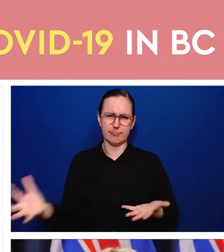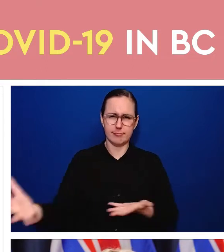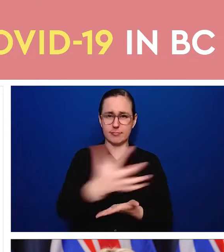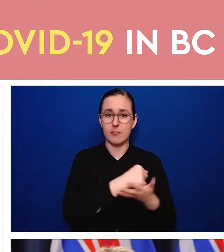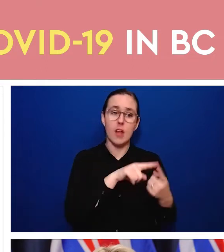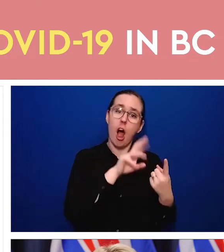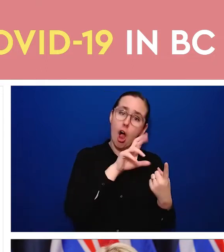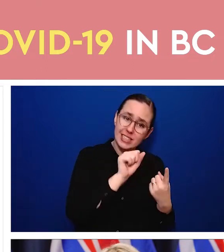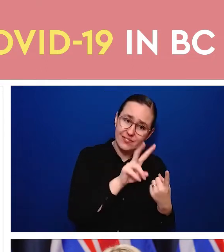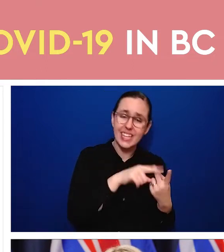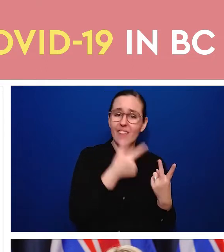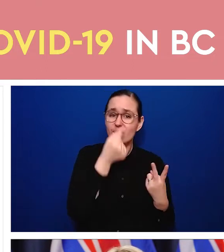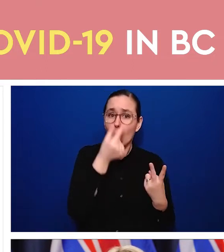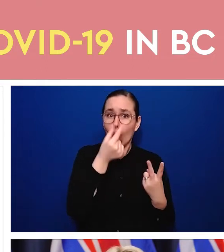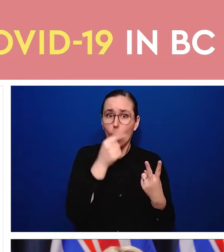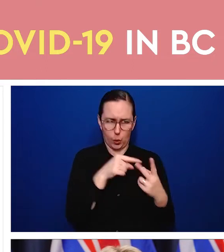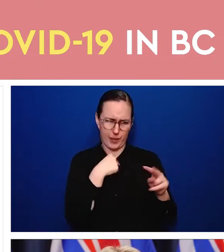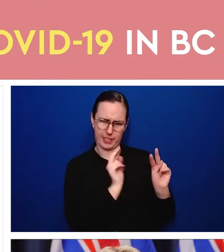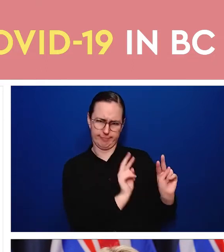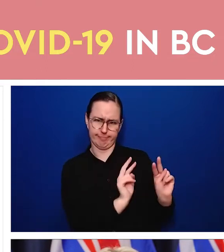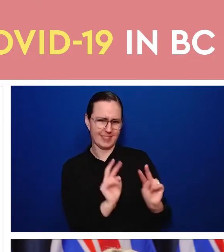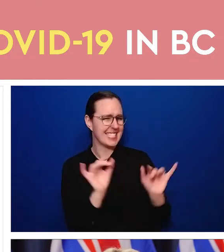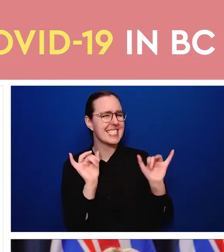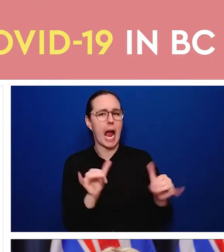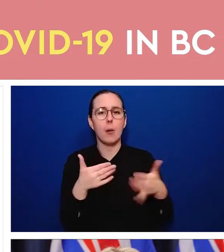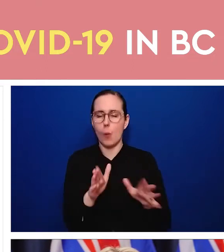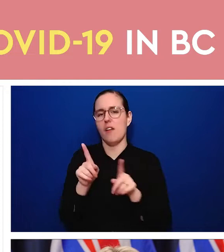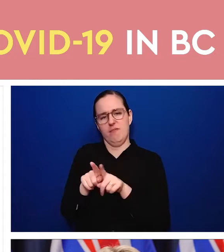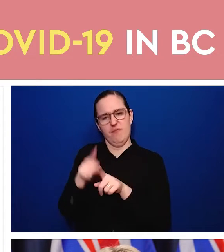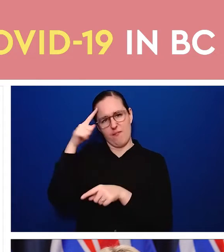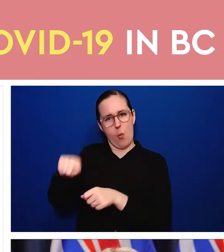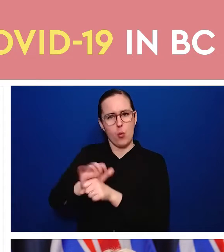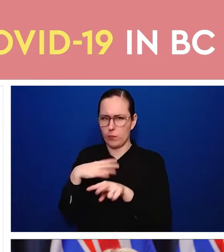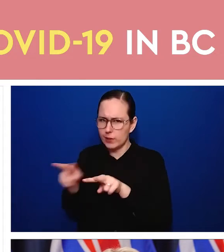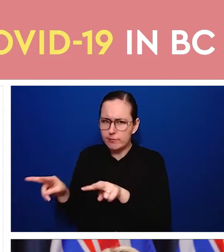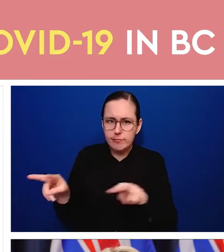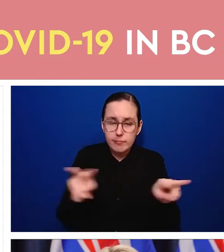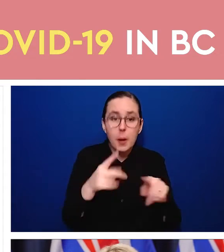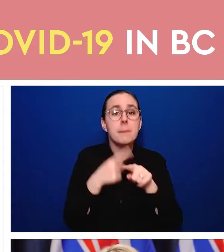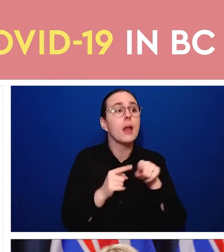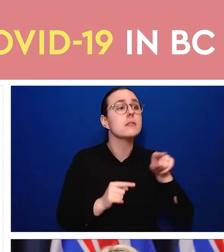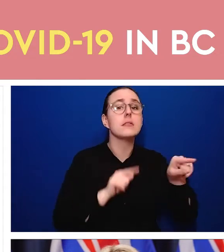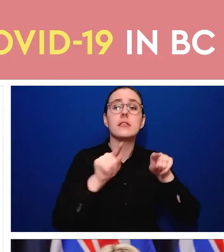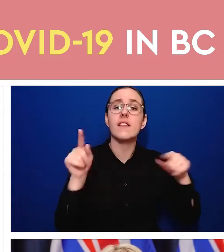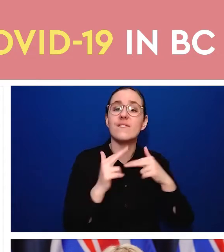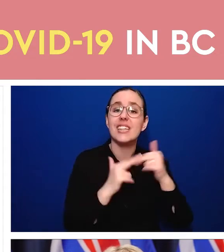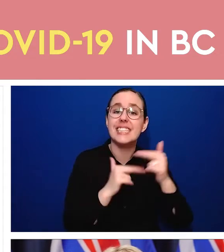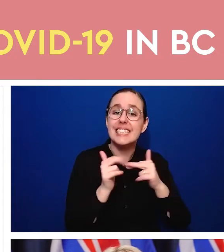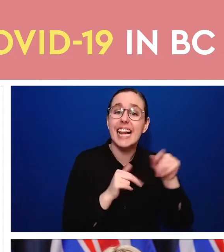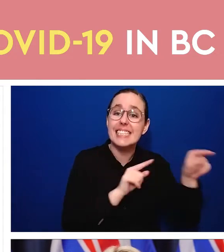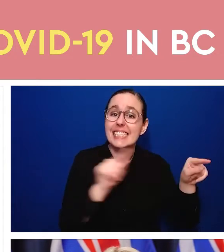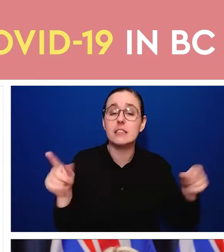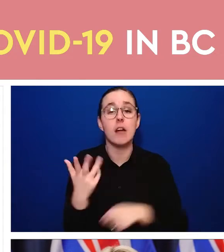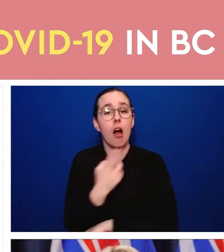We'll continue to do facility-based monitoring in acute care and long-term care. We have systematic early warning